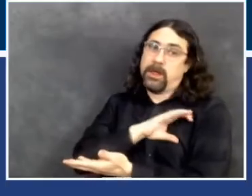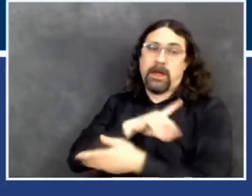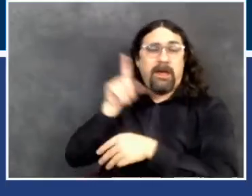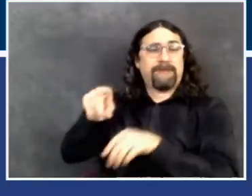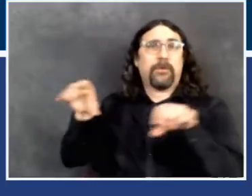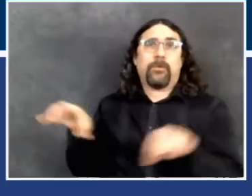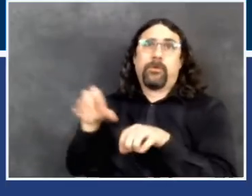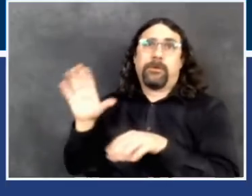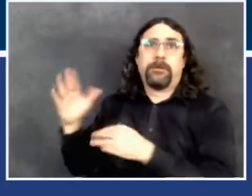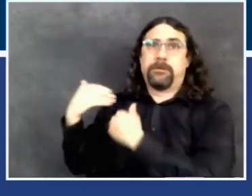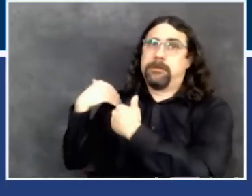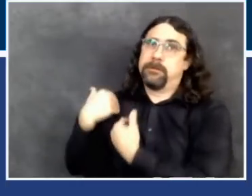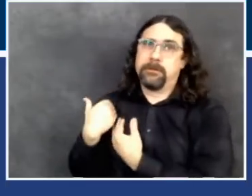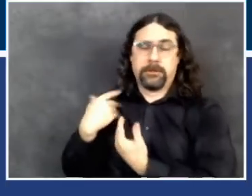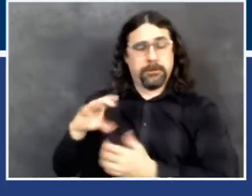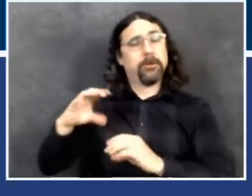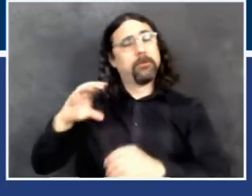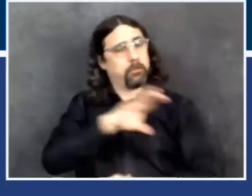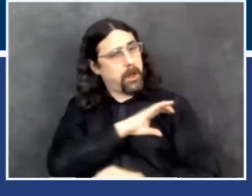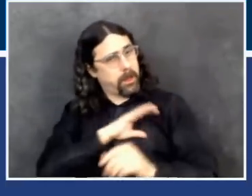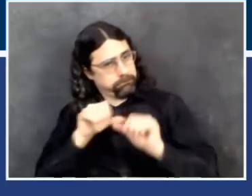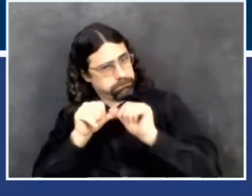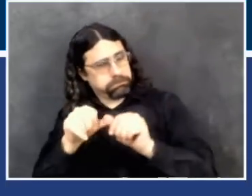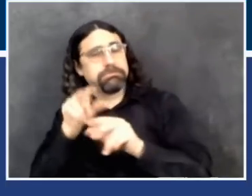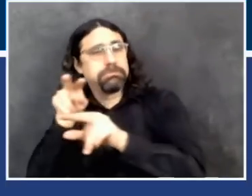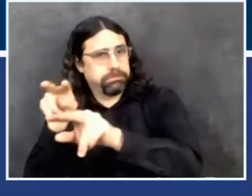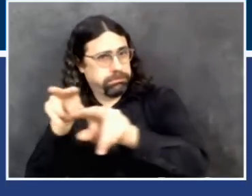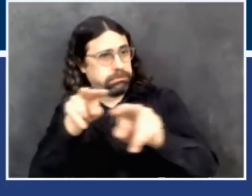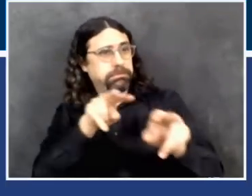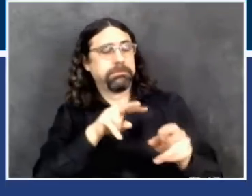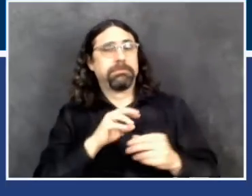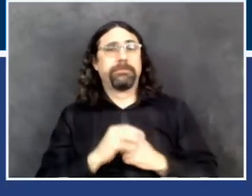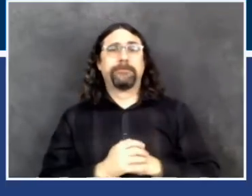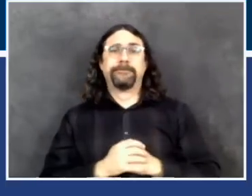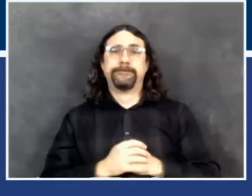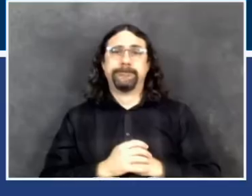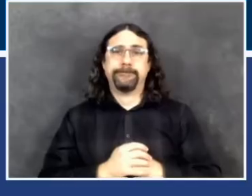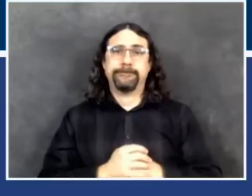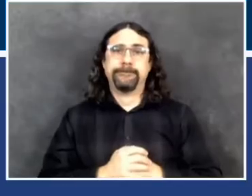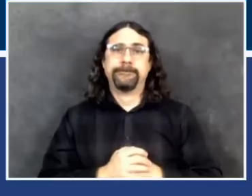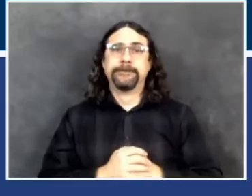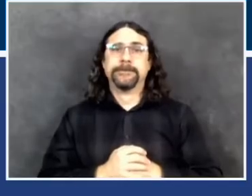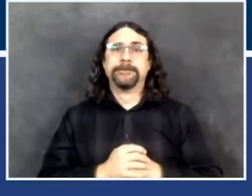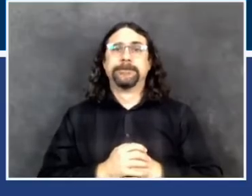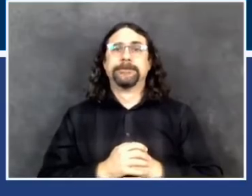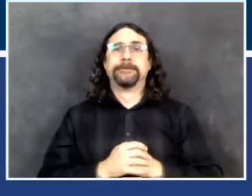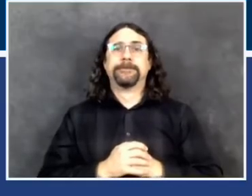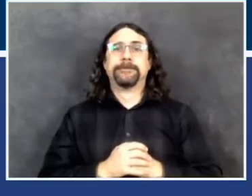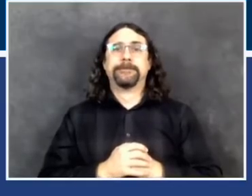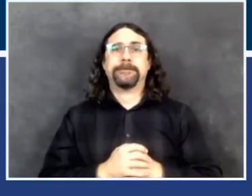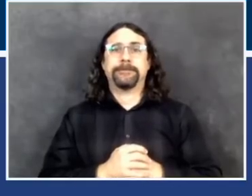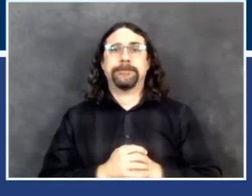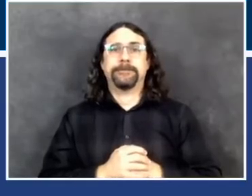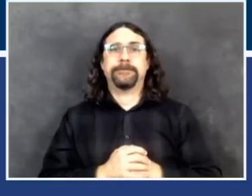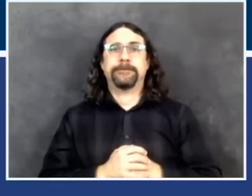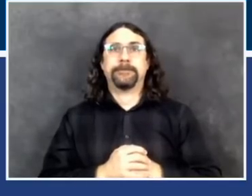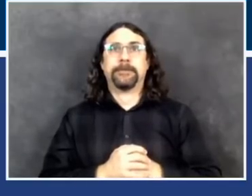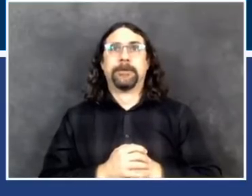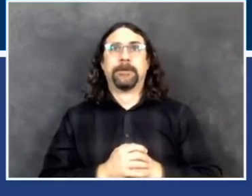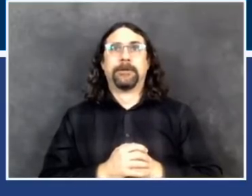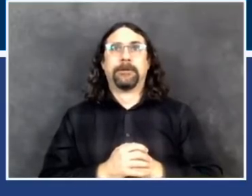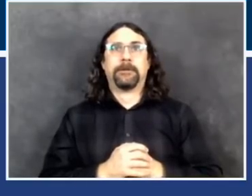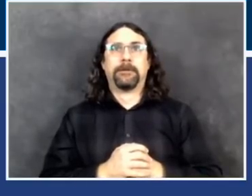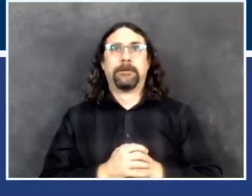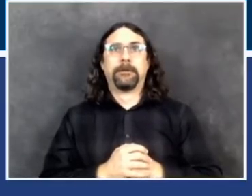Now, let me make this part really clear. No one wants to give you a fine, okay? I don't want to give you a